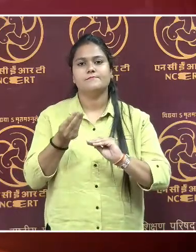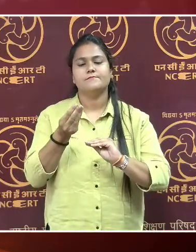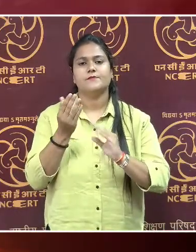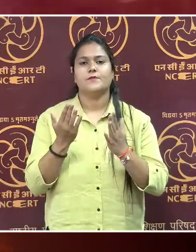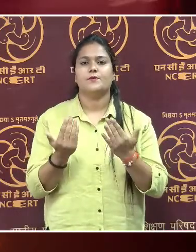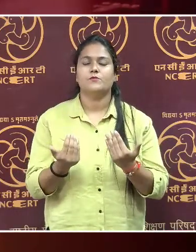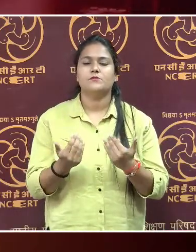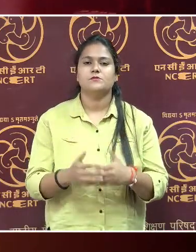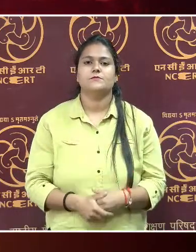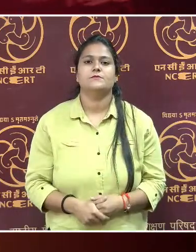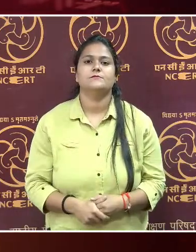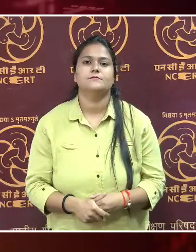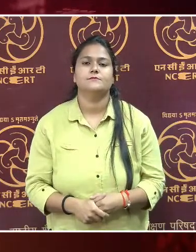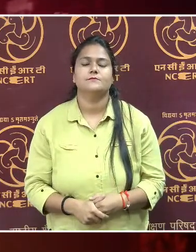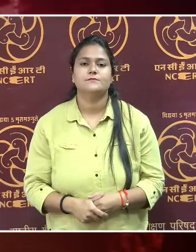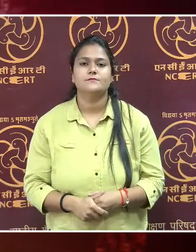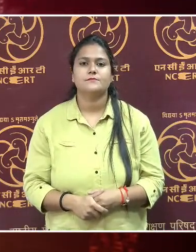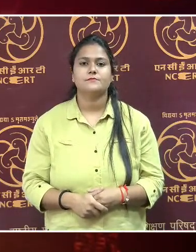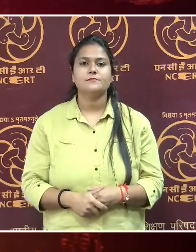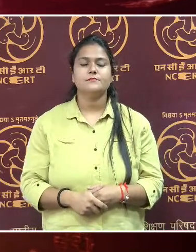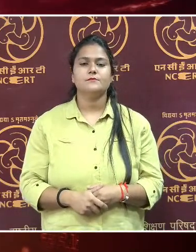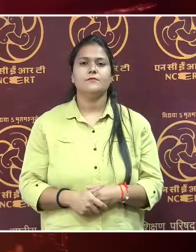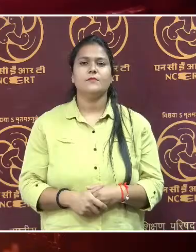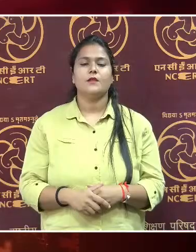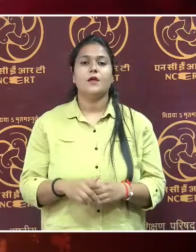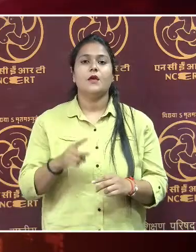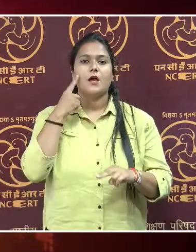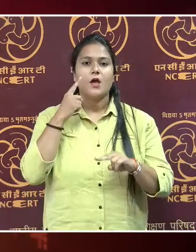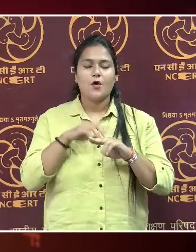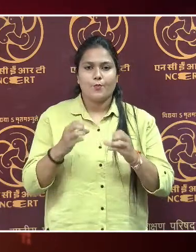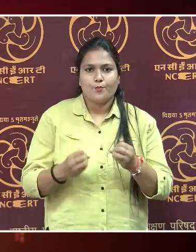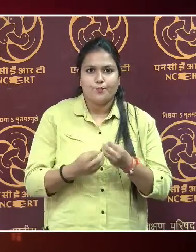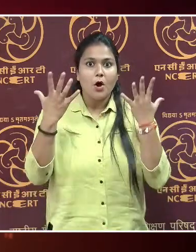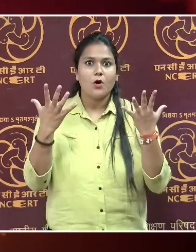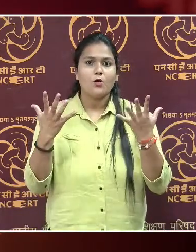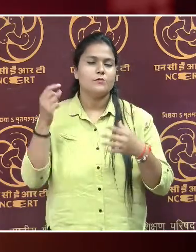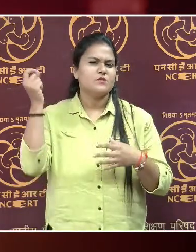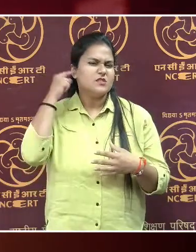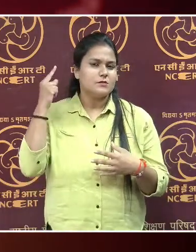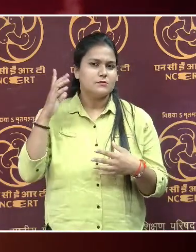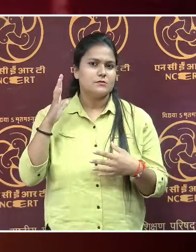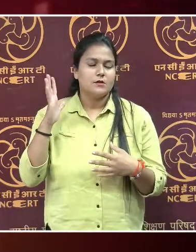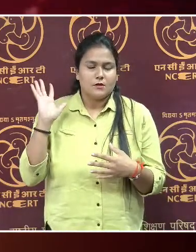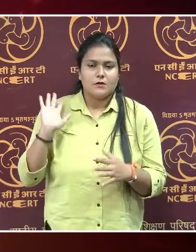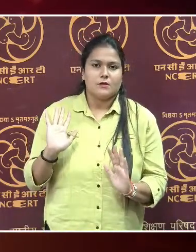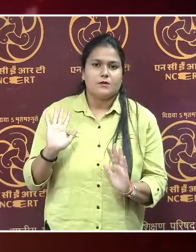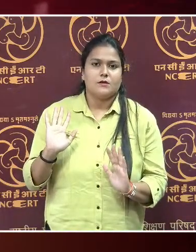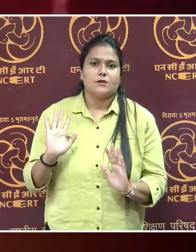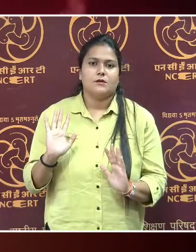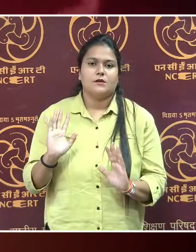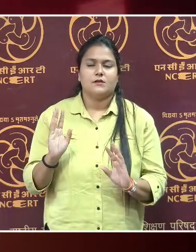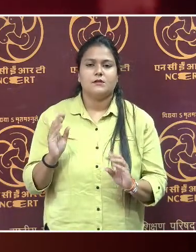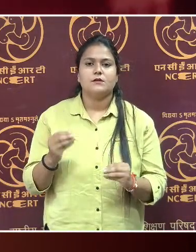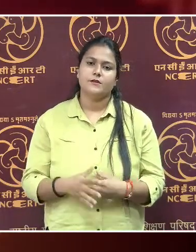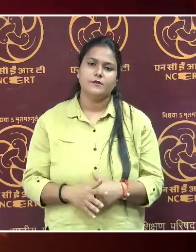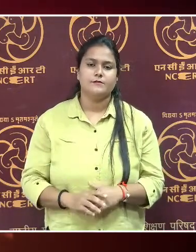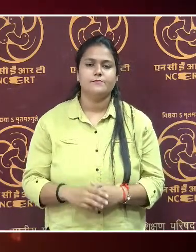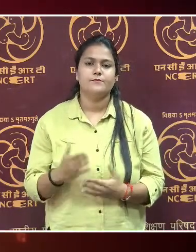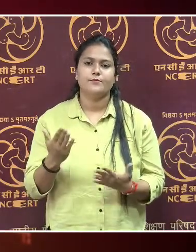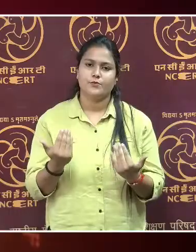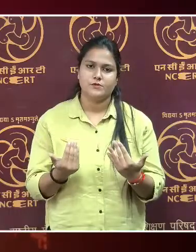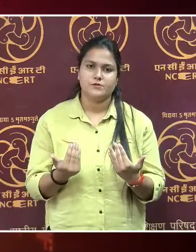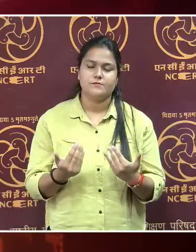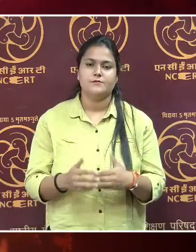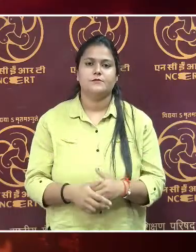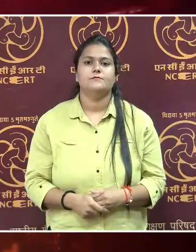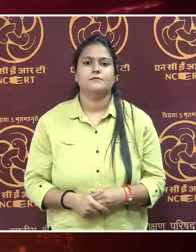like just a firecracker burst or a bomb burst. So those sounds are really not